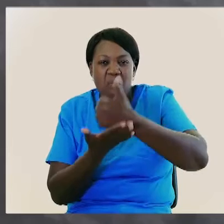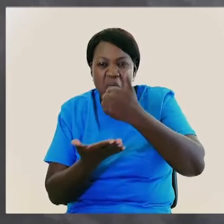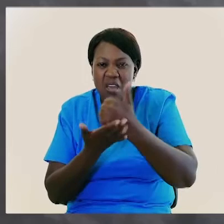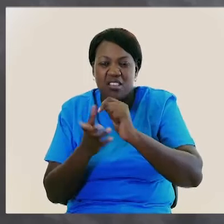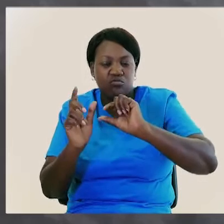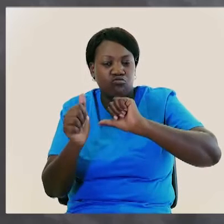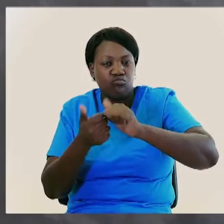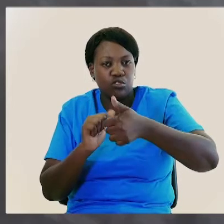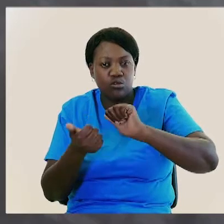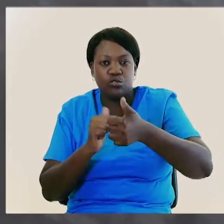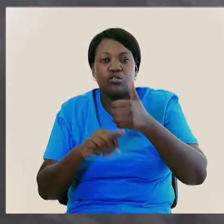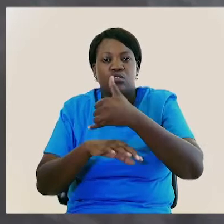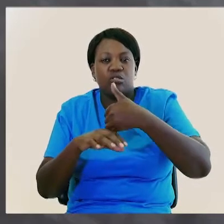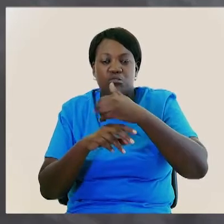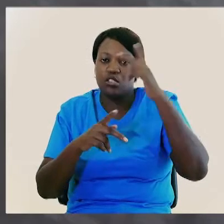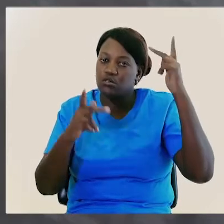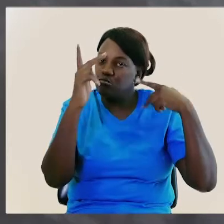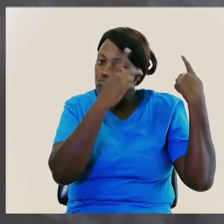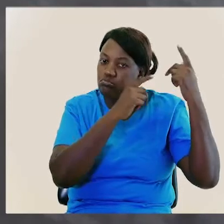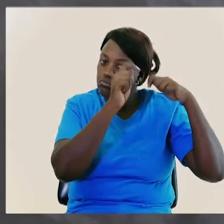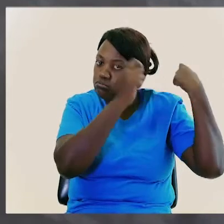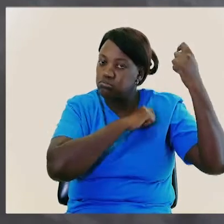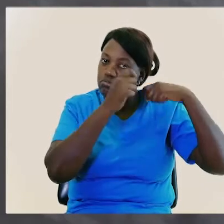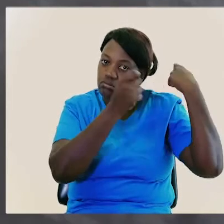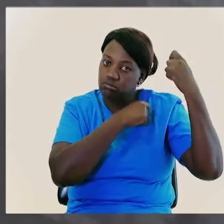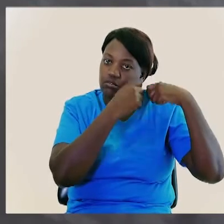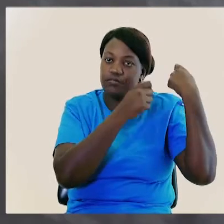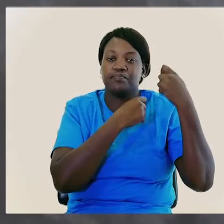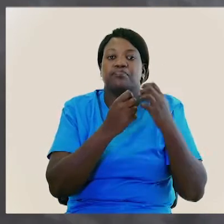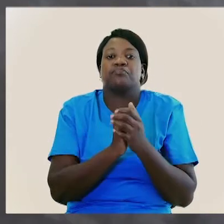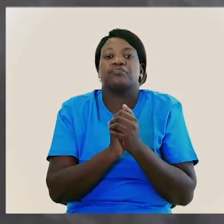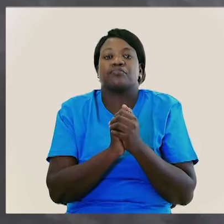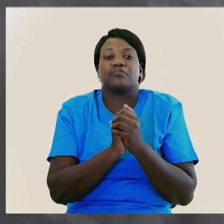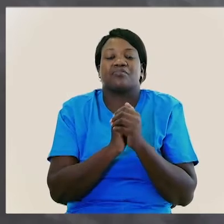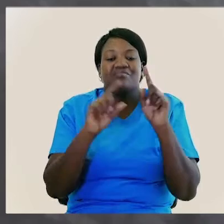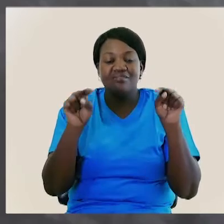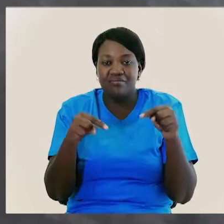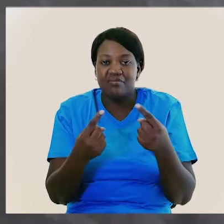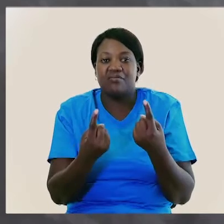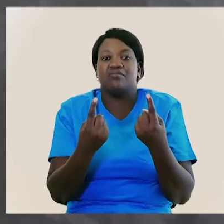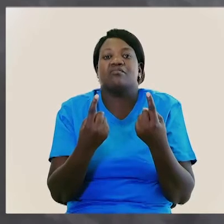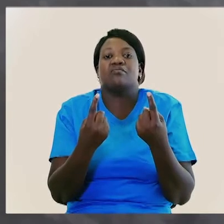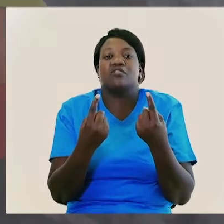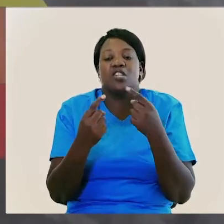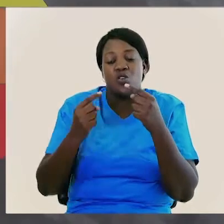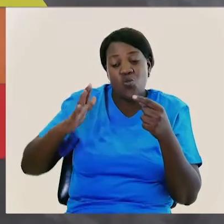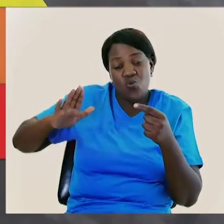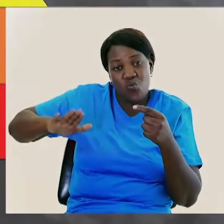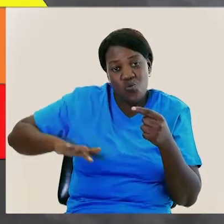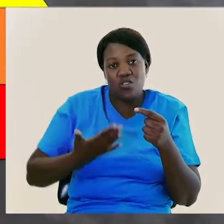sports facilities, hairdressers, and entertainment. These goods and services satisfy their